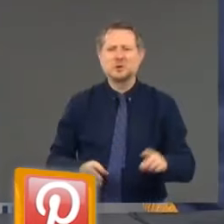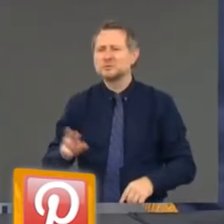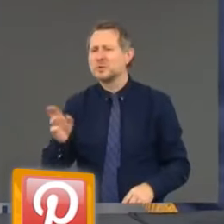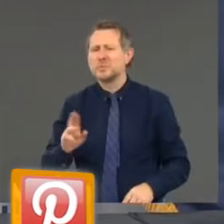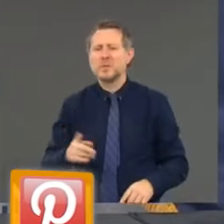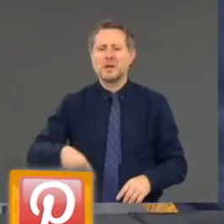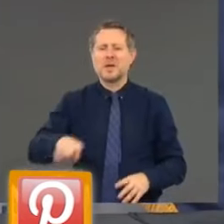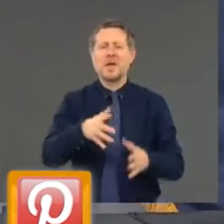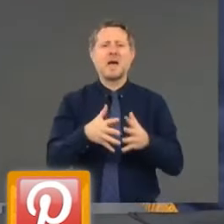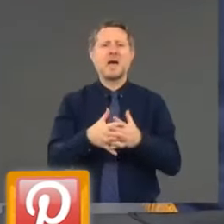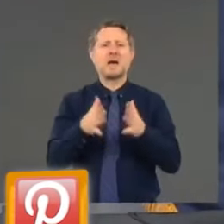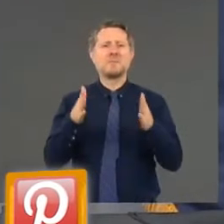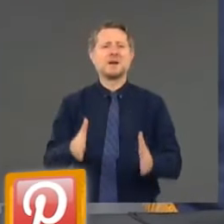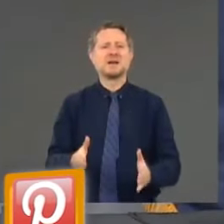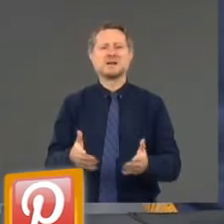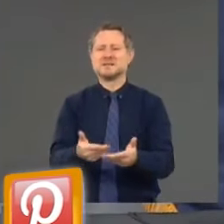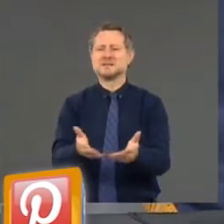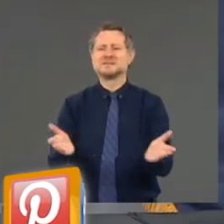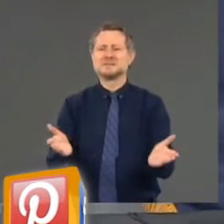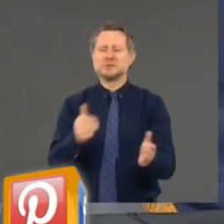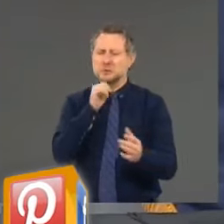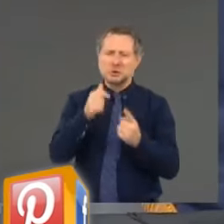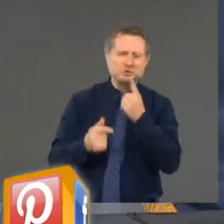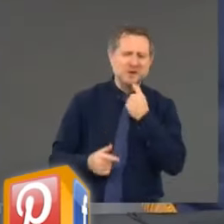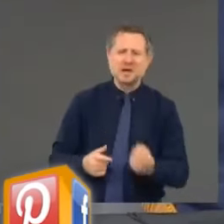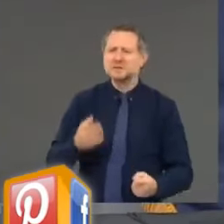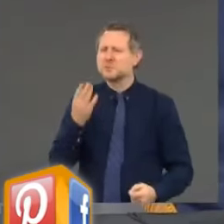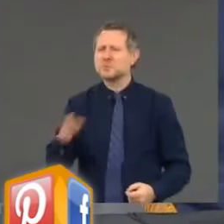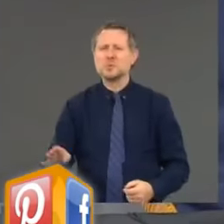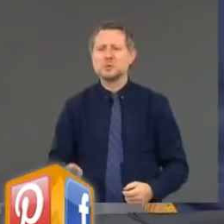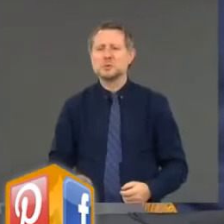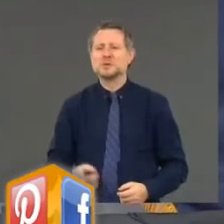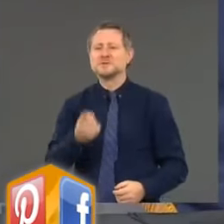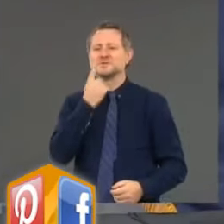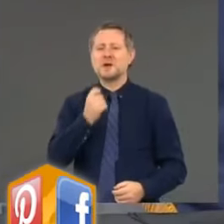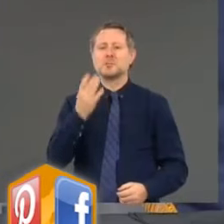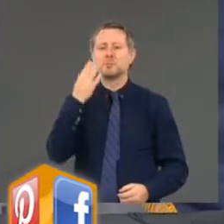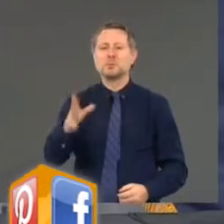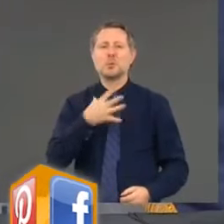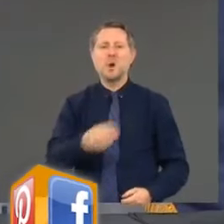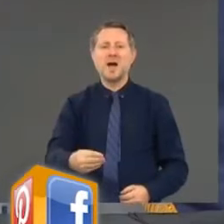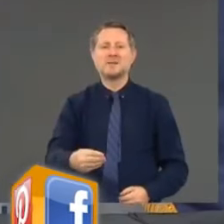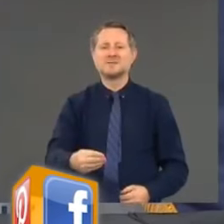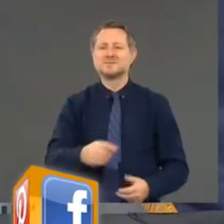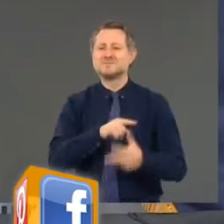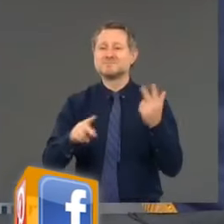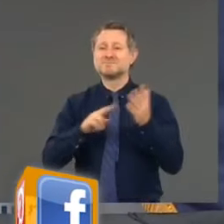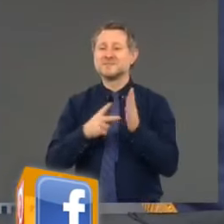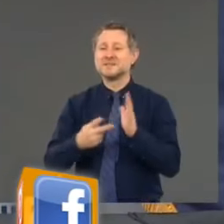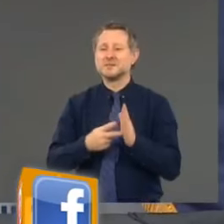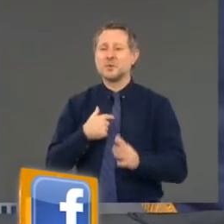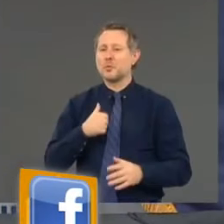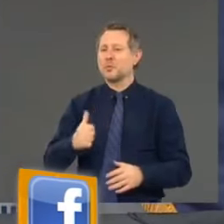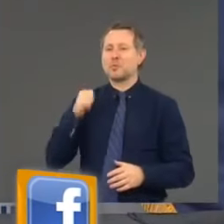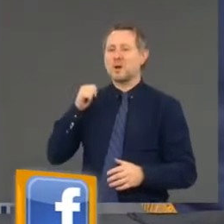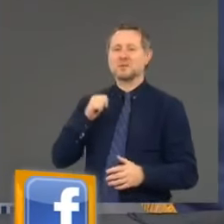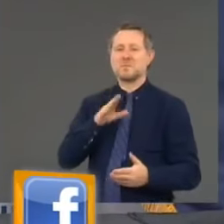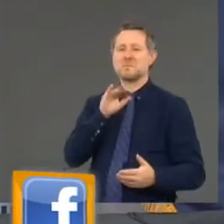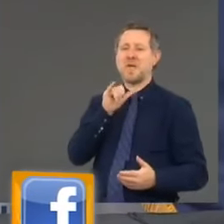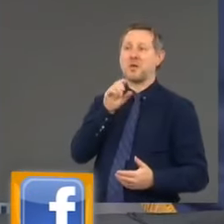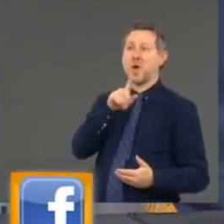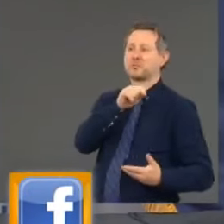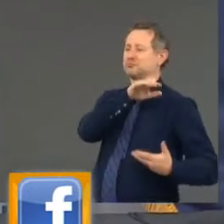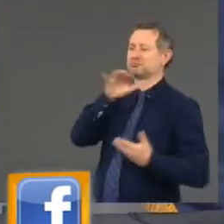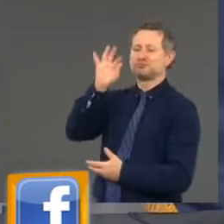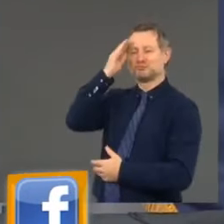It's not red and blue. It's red, white, and blue. To talk about, I'm not going to bail out blue states, is just such an